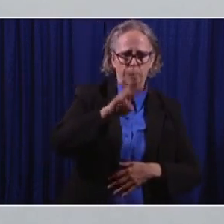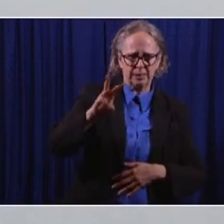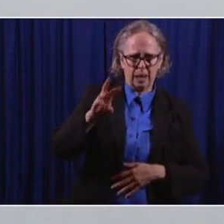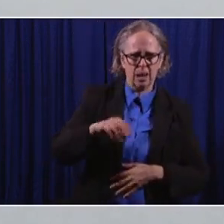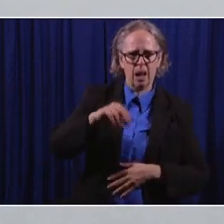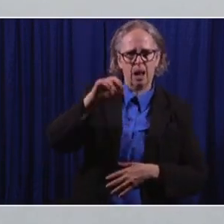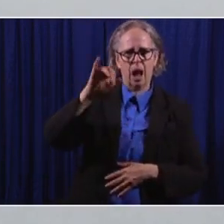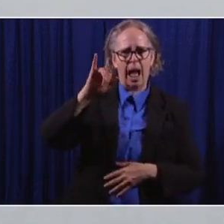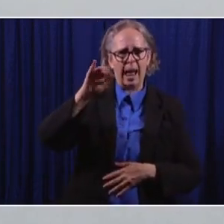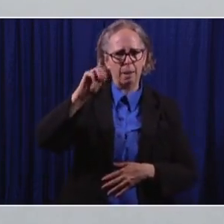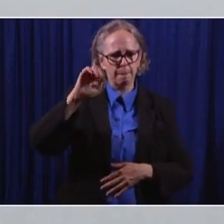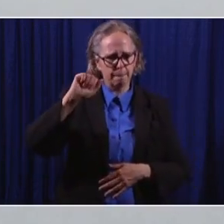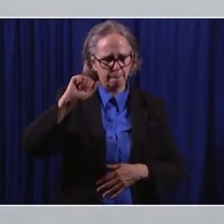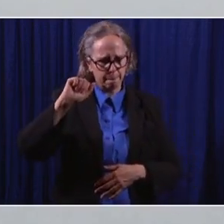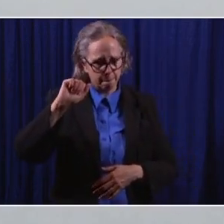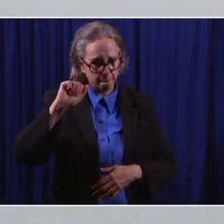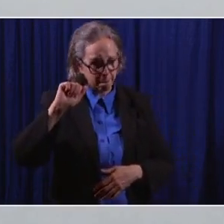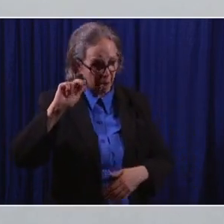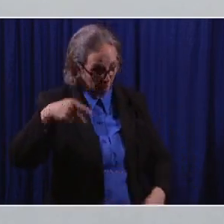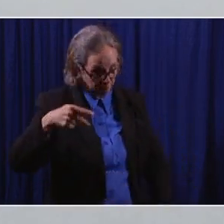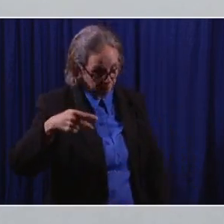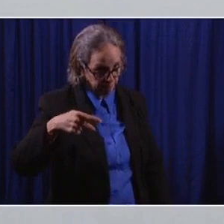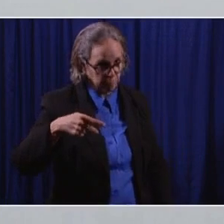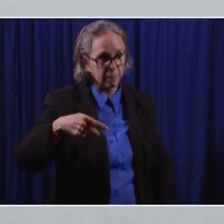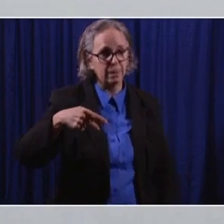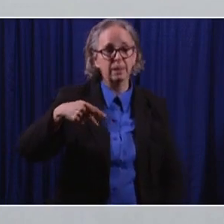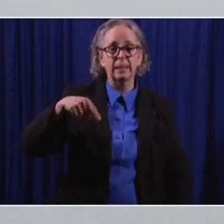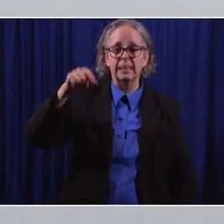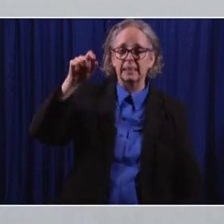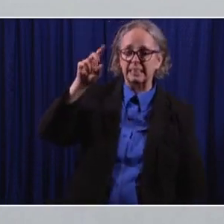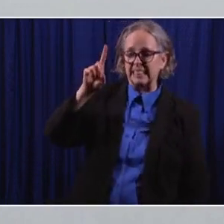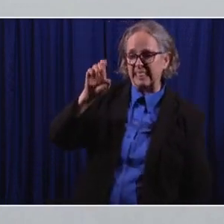imap.development.ohio.gov website. I'll go over that one more time. IMAP,